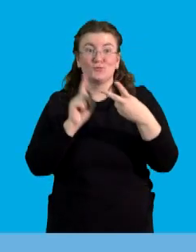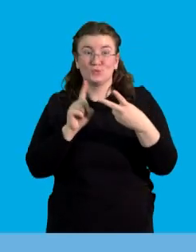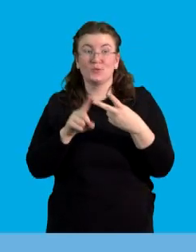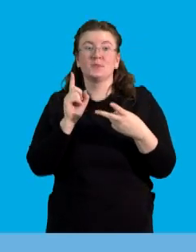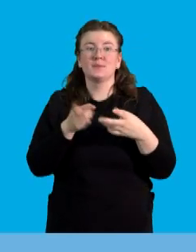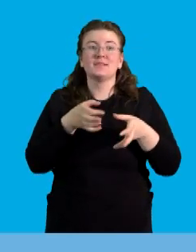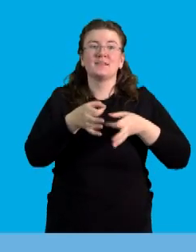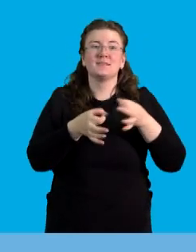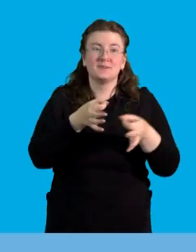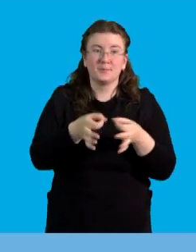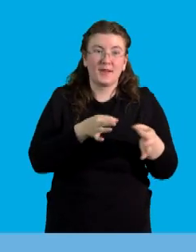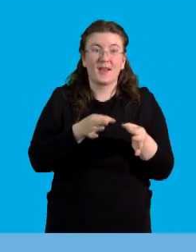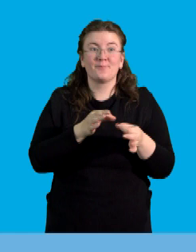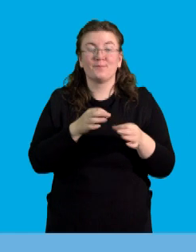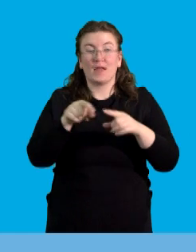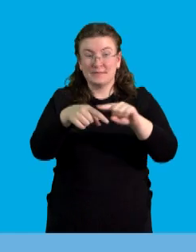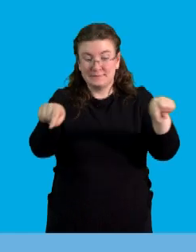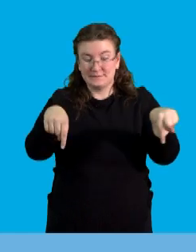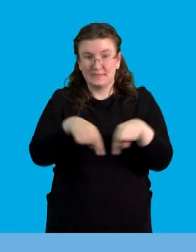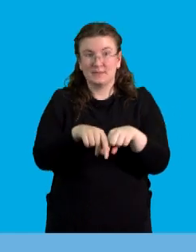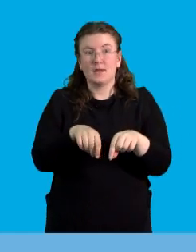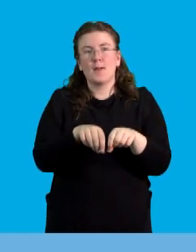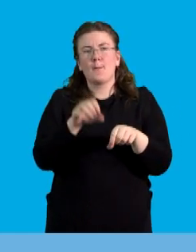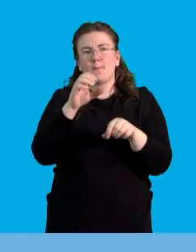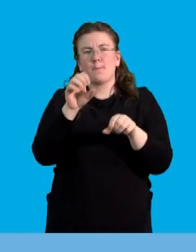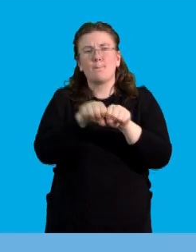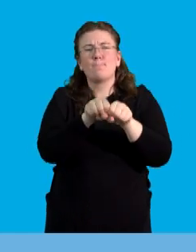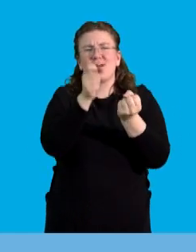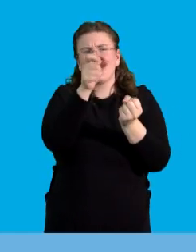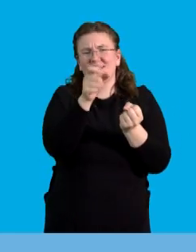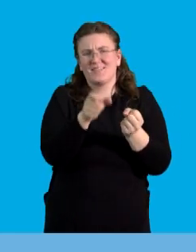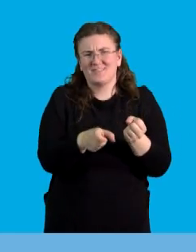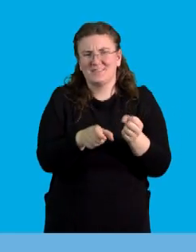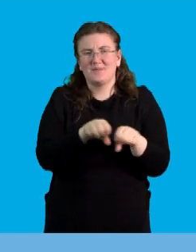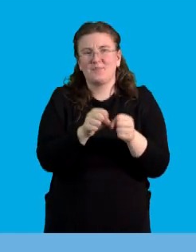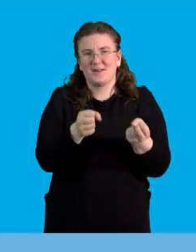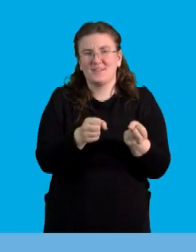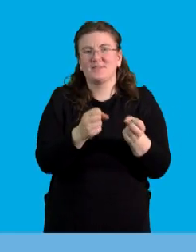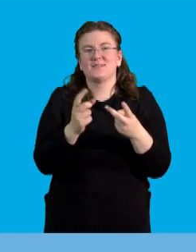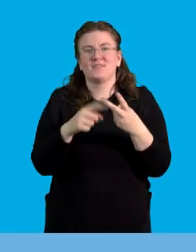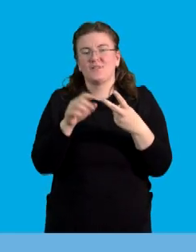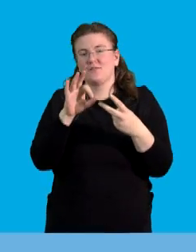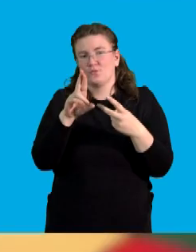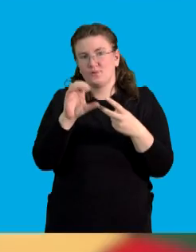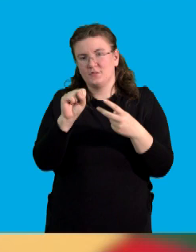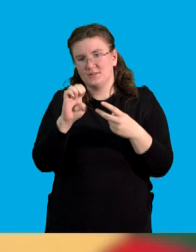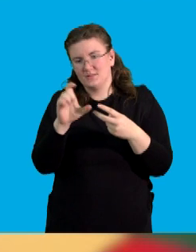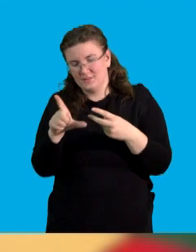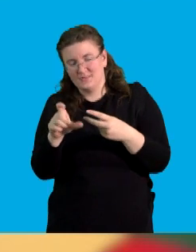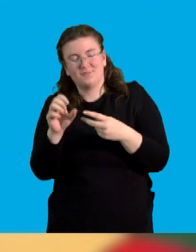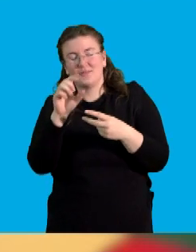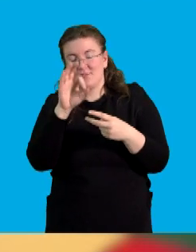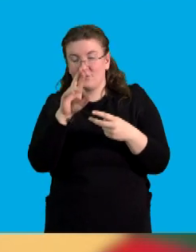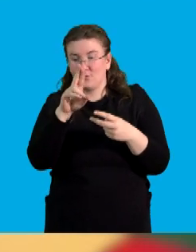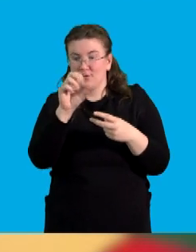and earth leakage systems are safety devices. Now, these are the goals that I want us to achieve by the end